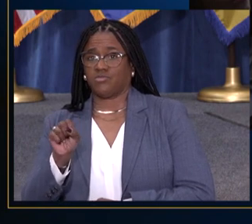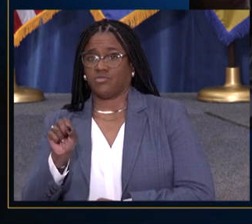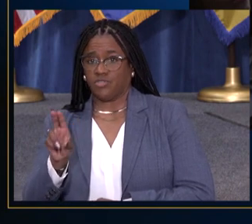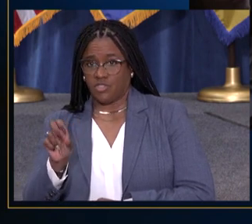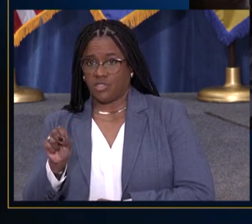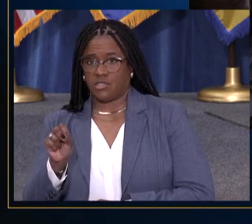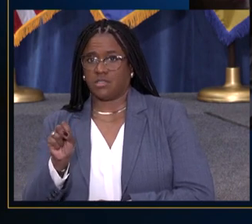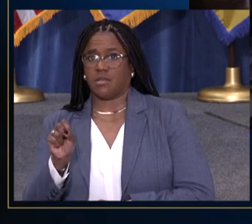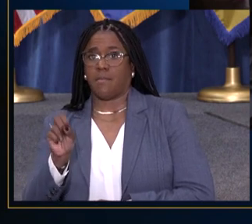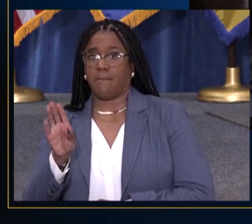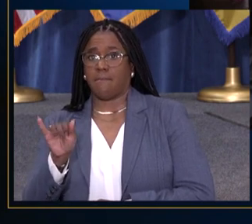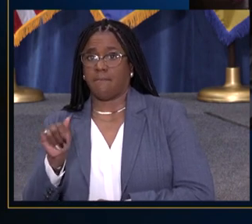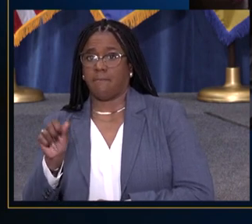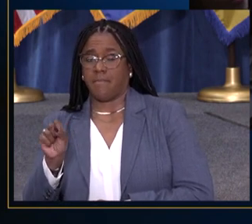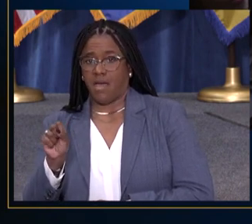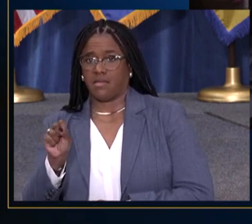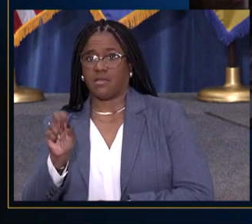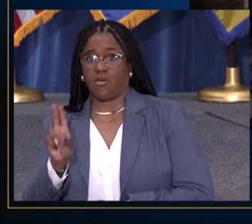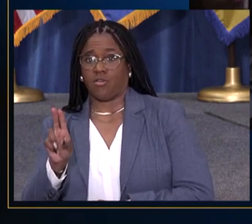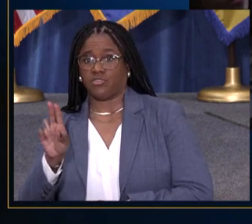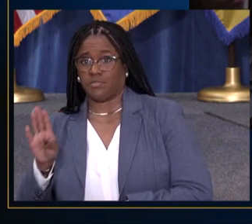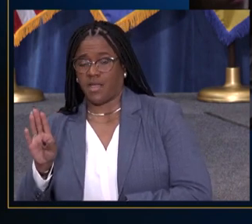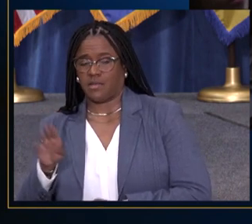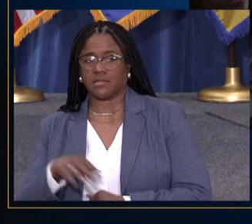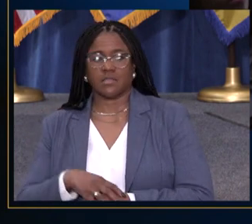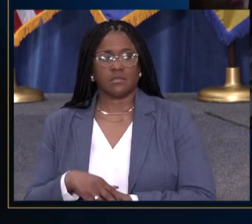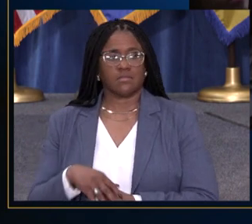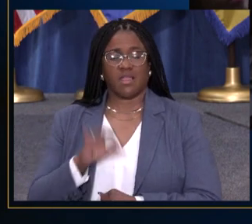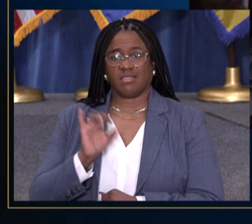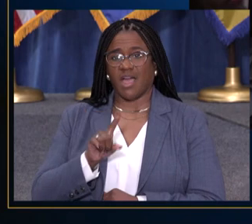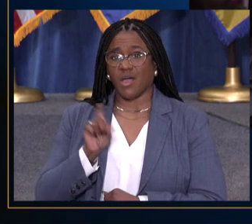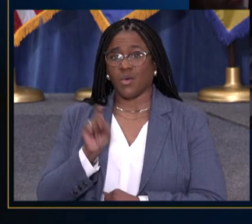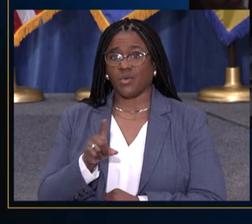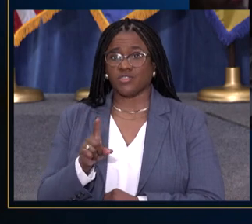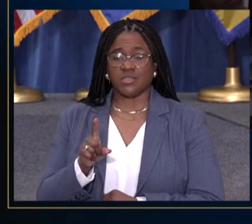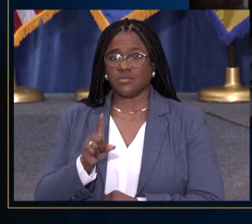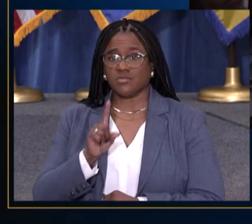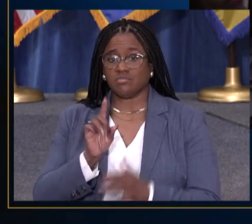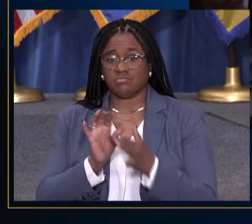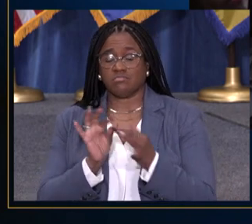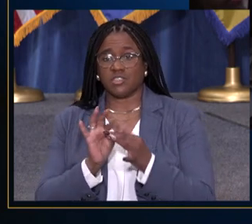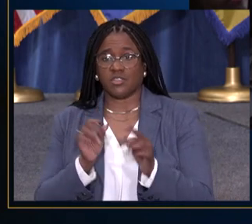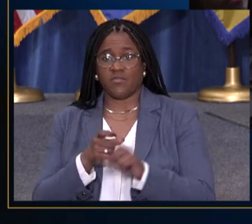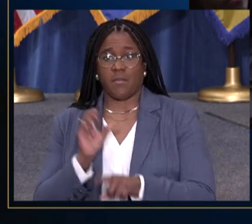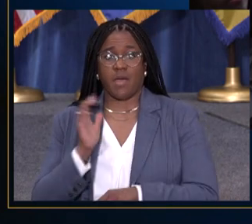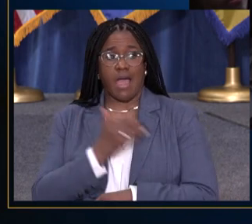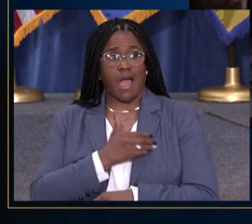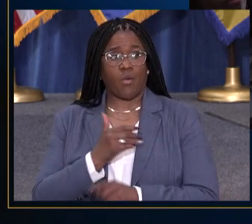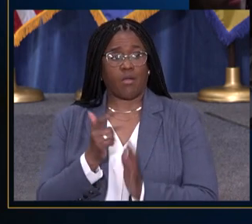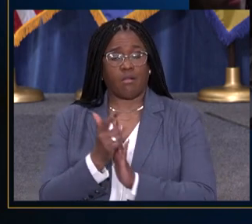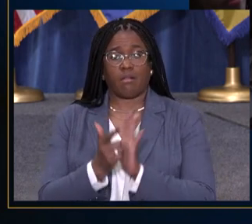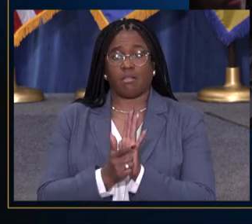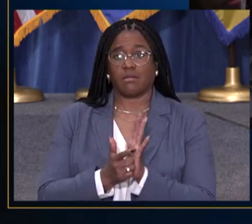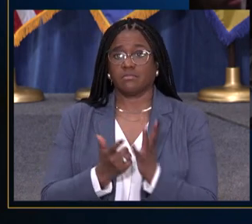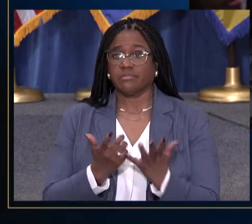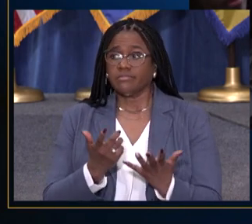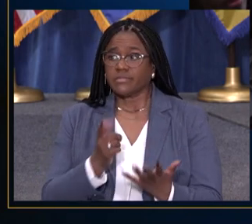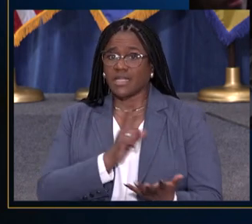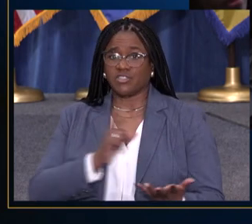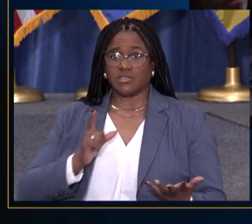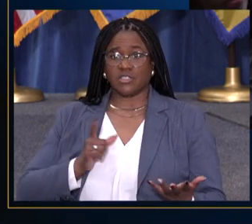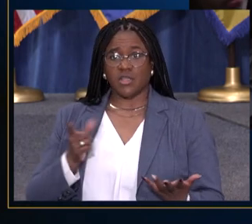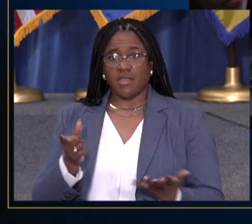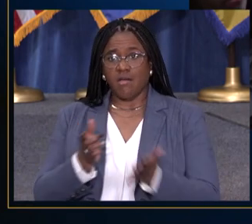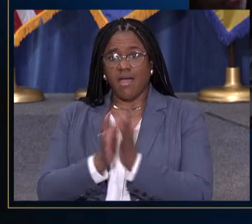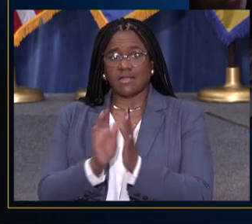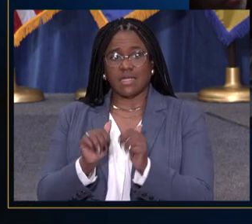physicians, we're having this question being raised by our legislators, even on sort of our side of the issue. We're saying, how